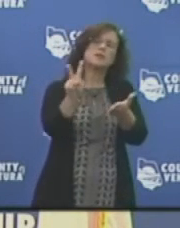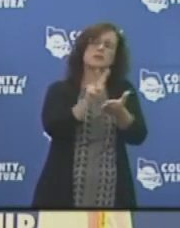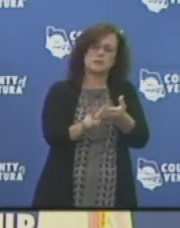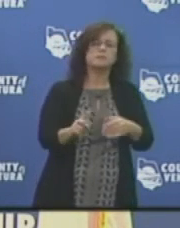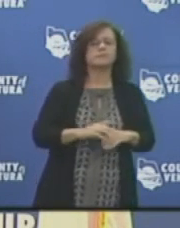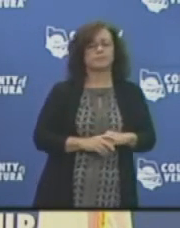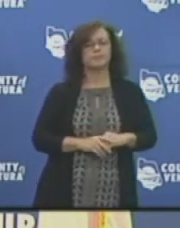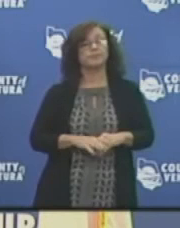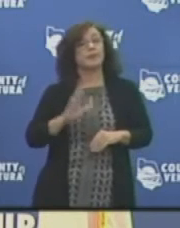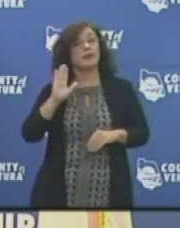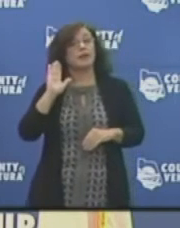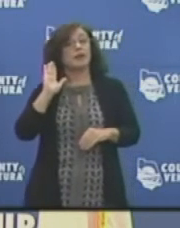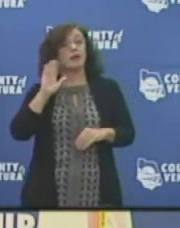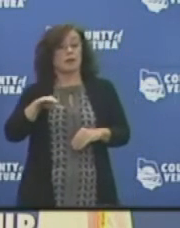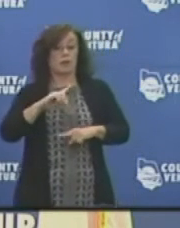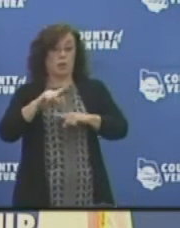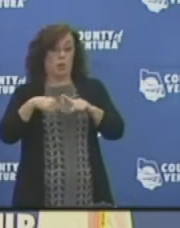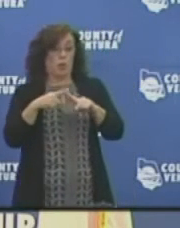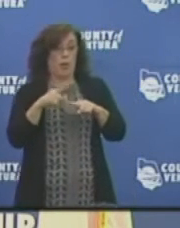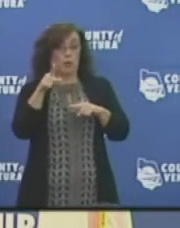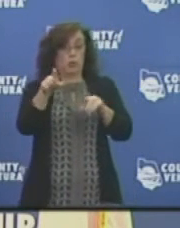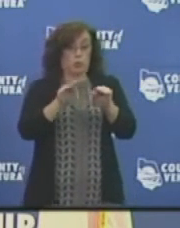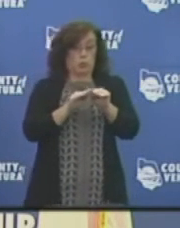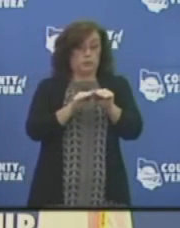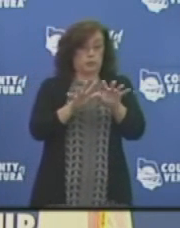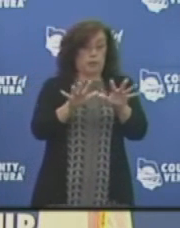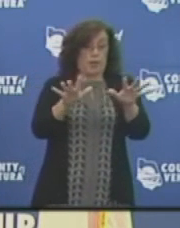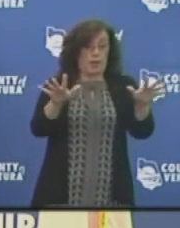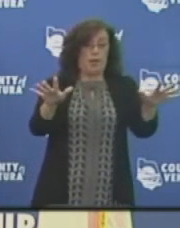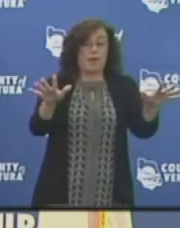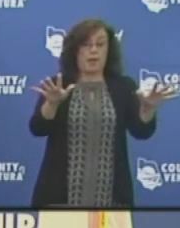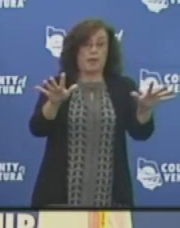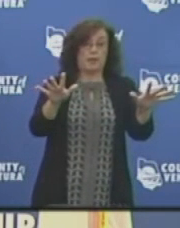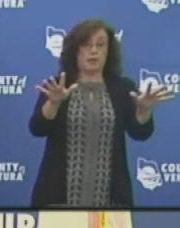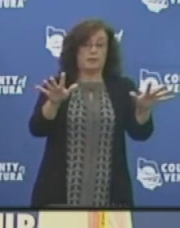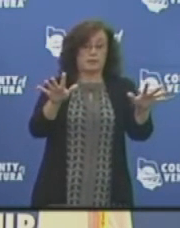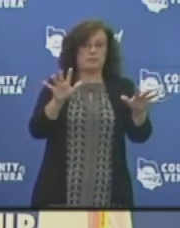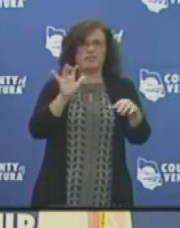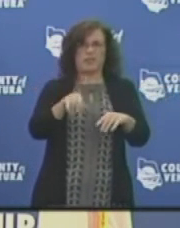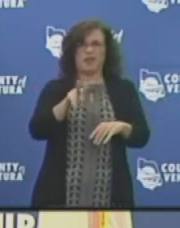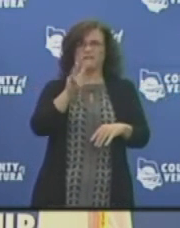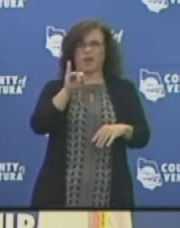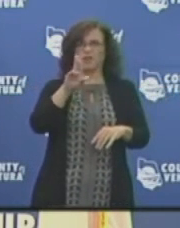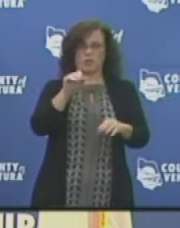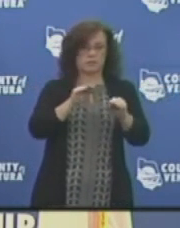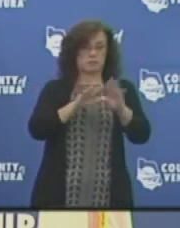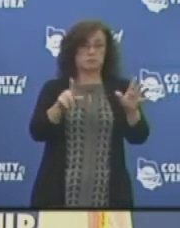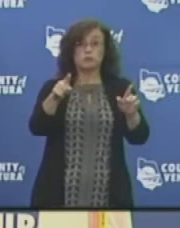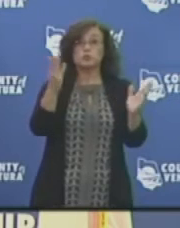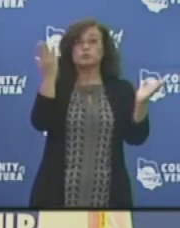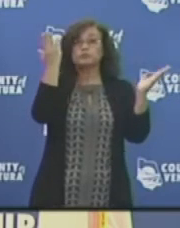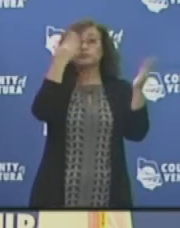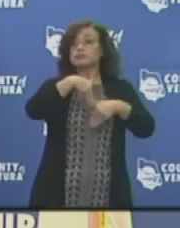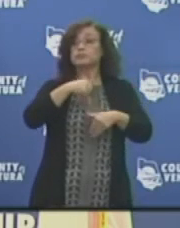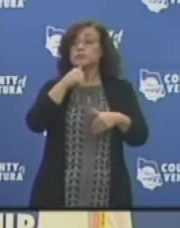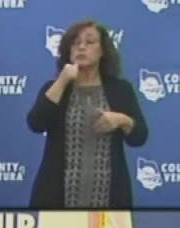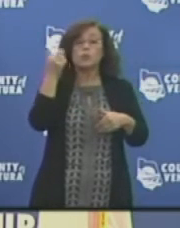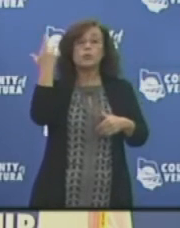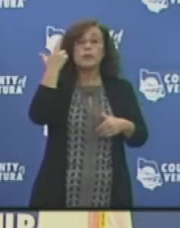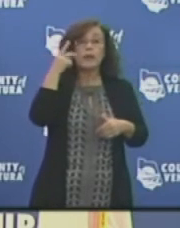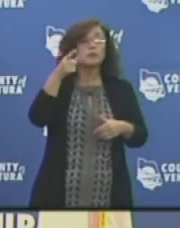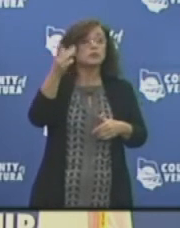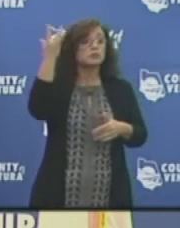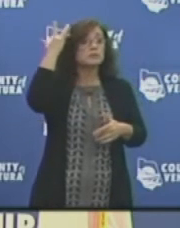2 days when you're spreading the virus, if you get infected, you have no idea that you're ill. The